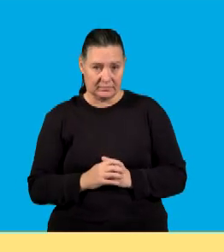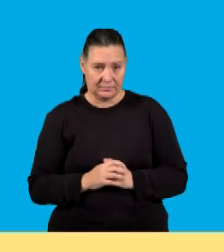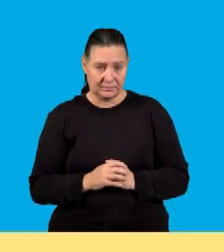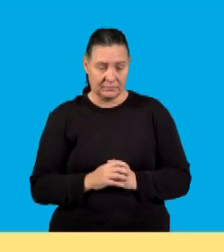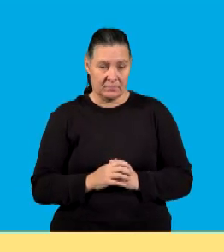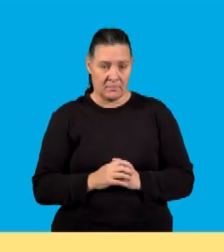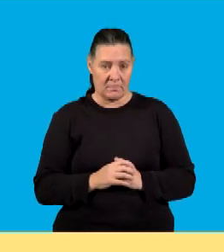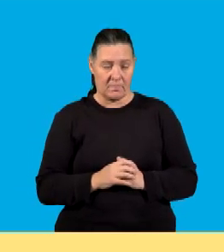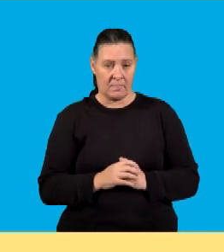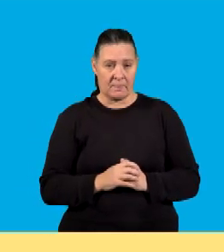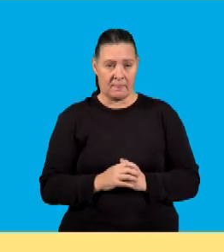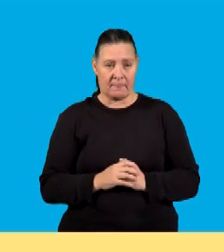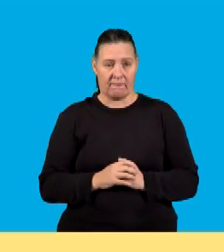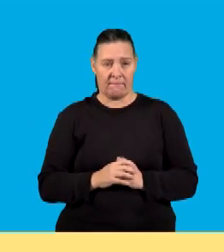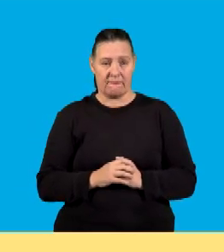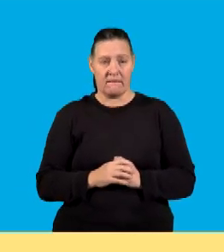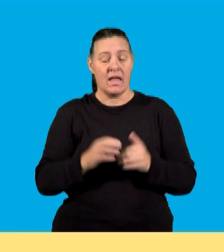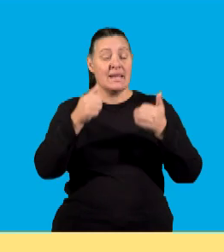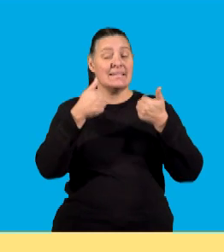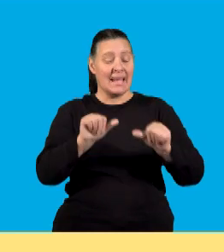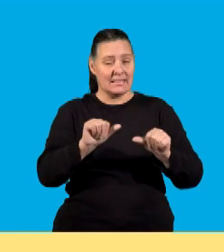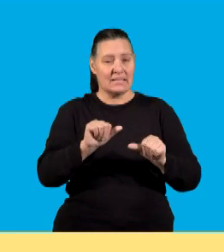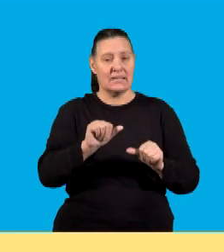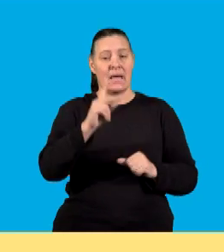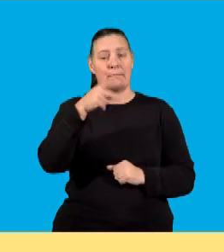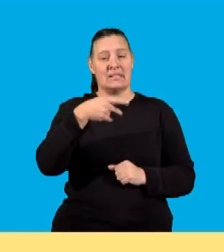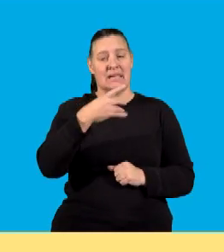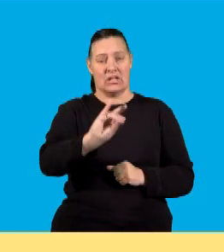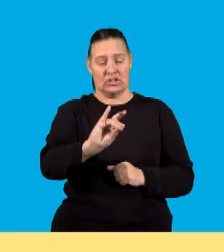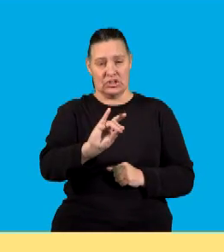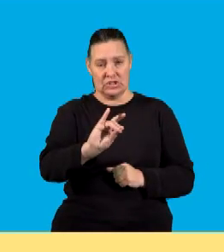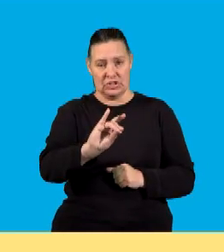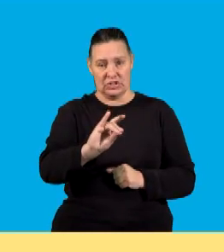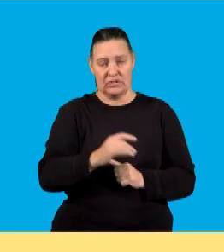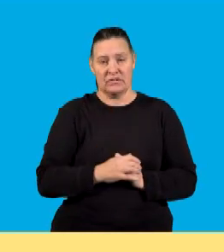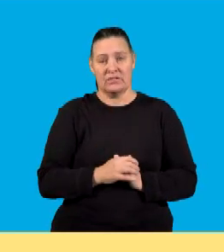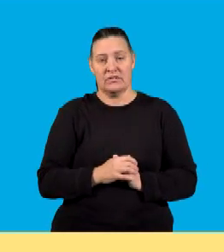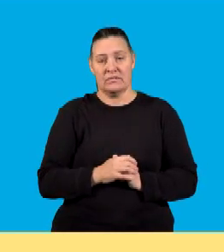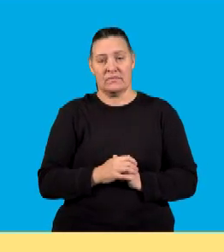That is my cash float, 8,000. The next one is petty cash.